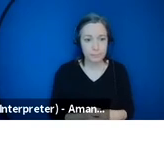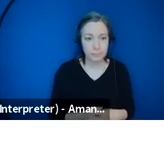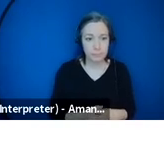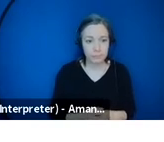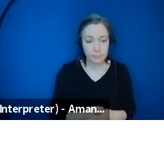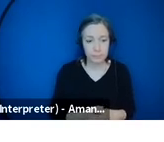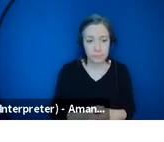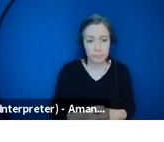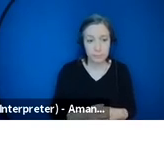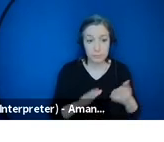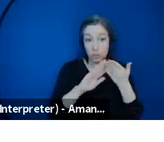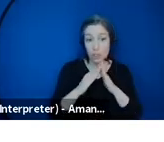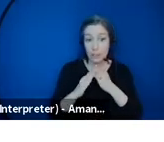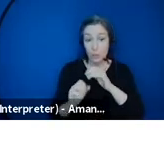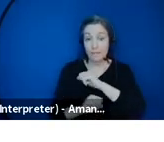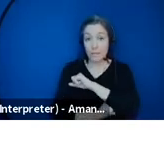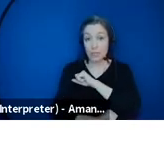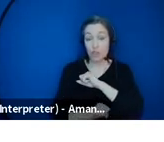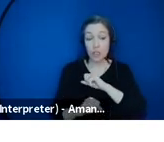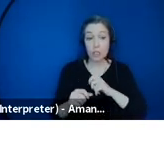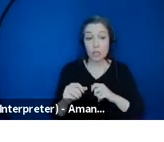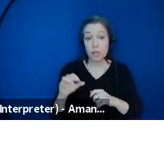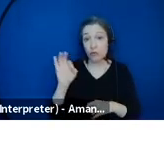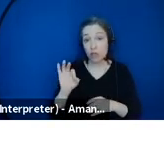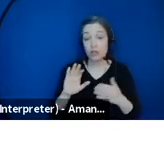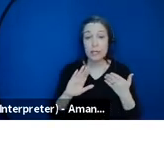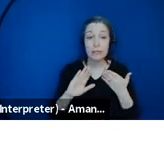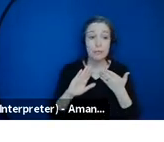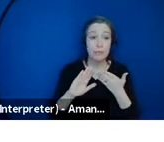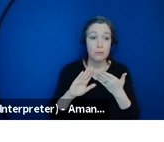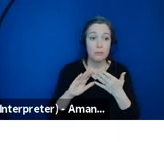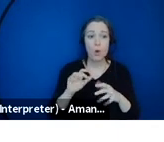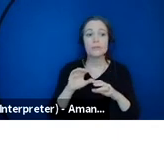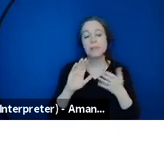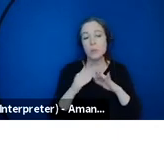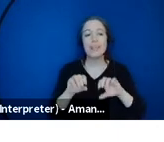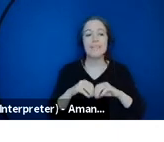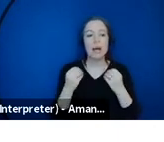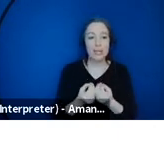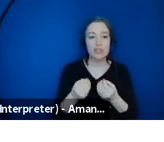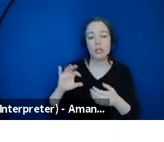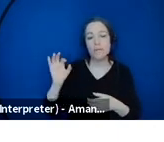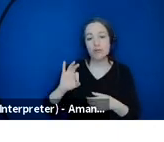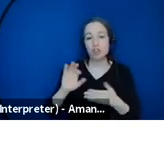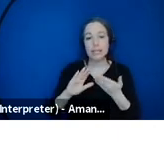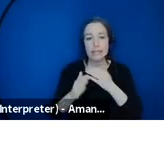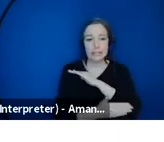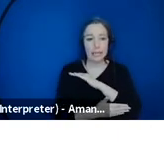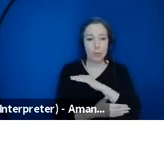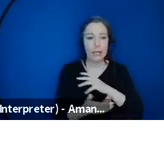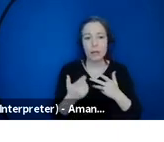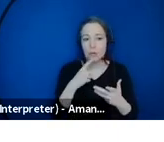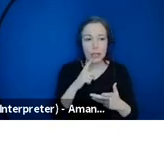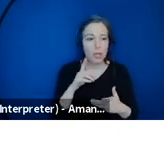The Community Foundation of Frederick County is an excellent scholarship opportunity for all Frederick County residents, even if you're a